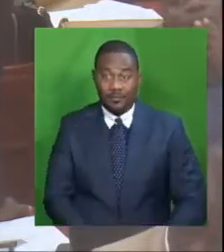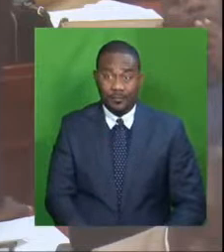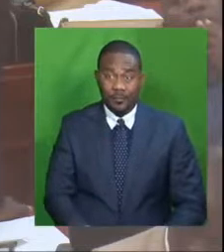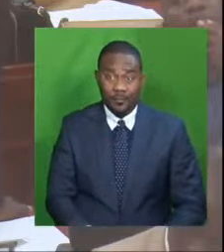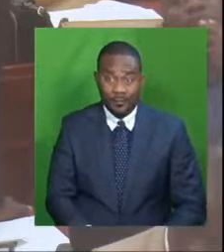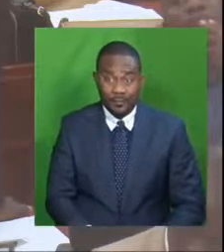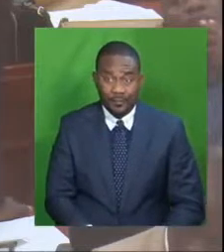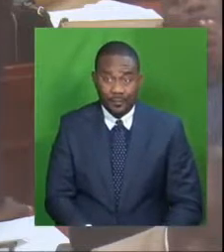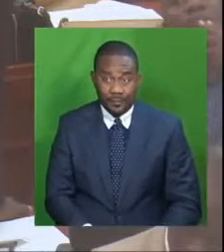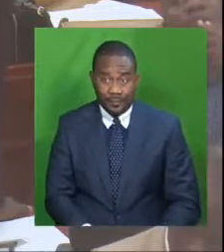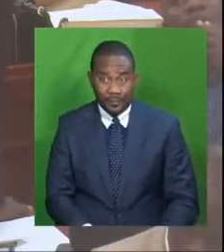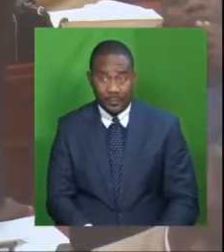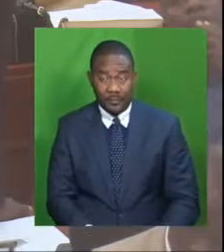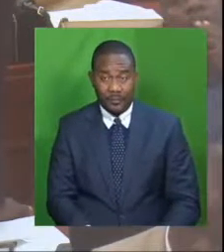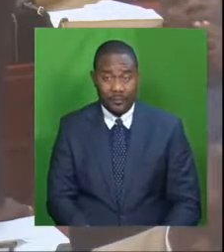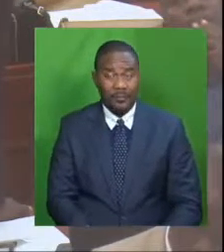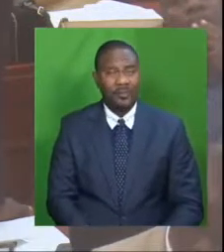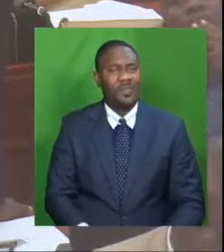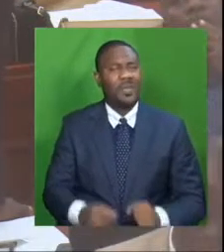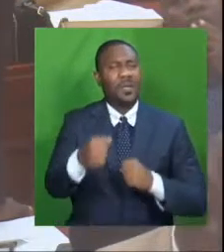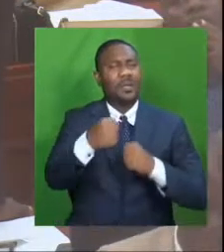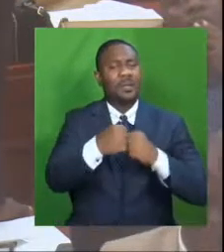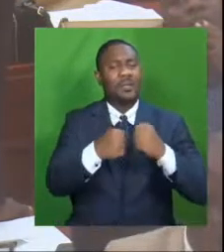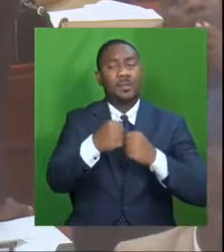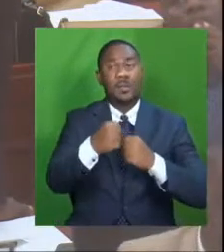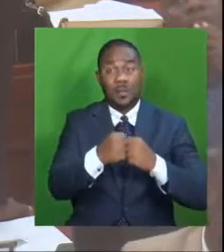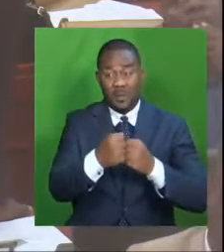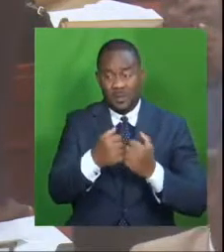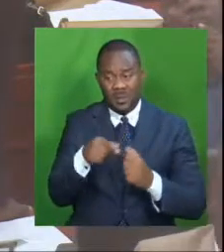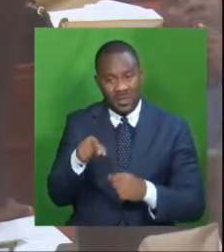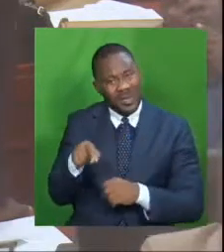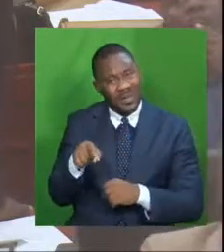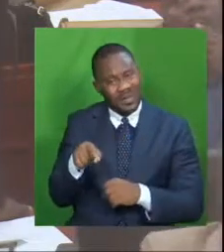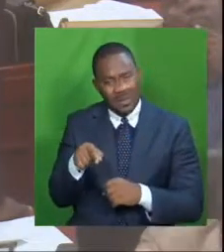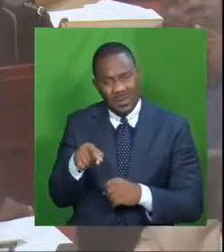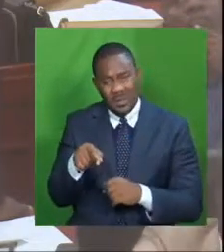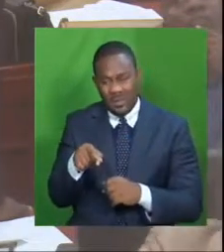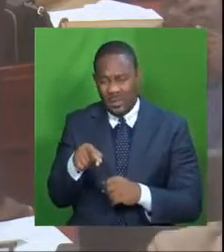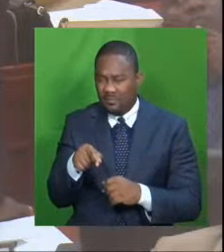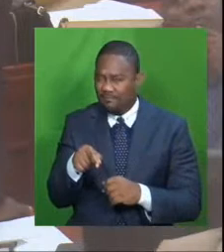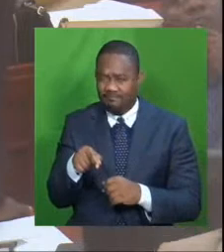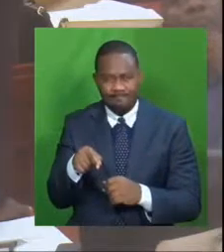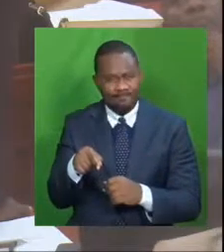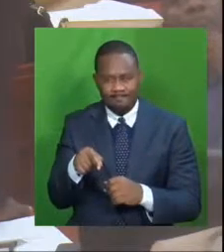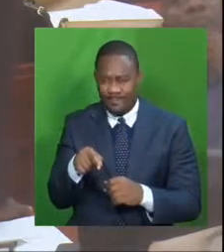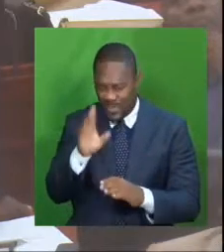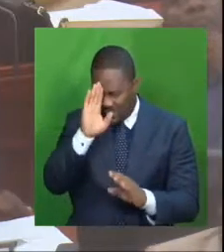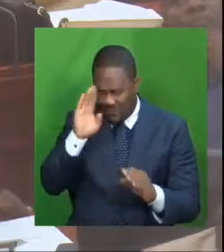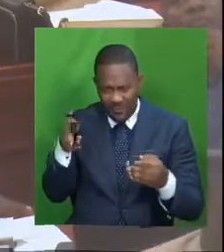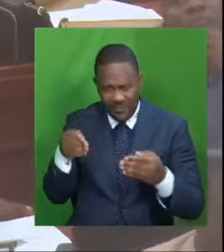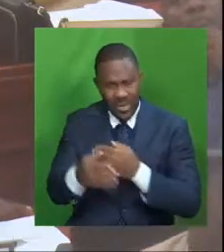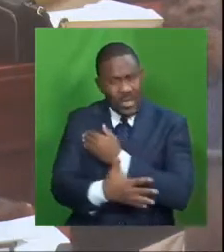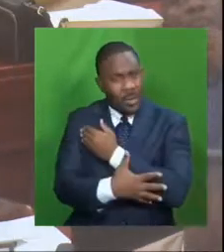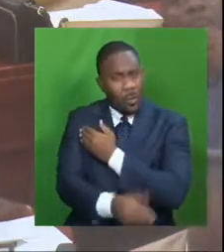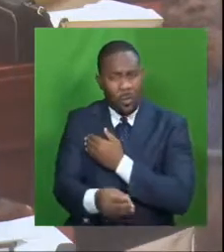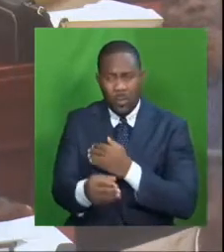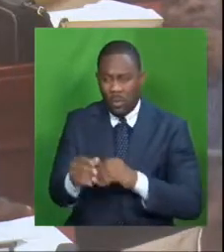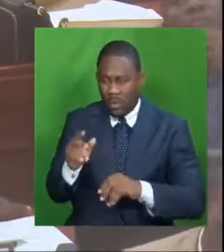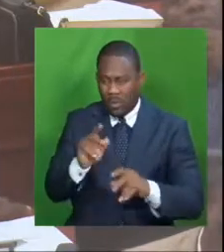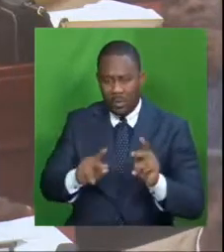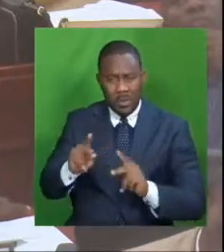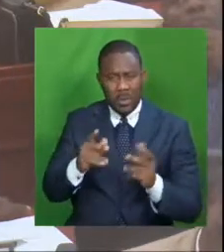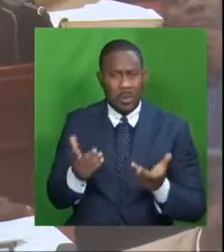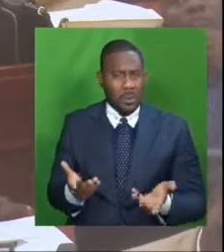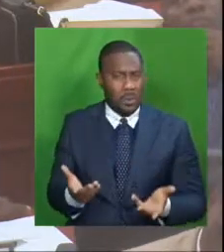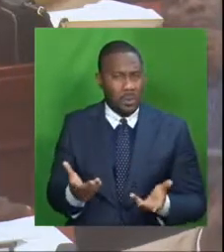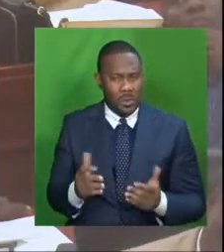repeat that the structure and design of this tax makes it a poor man's tax. You are targeting the poor man for no reason. How can